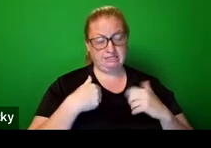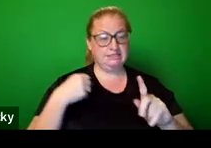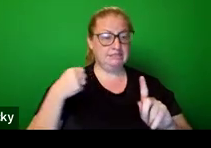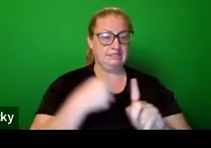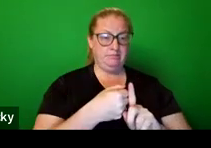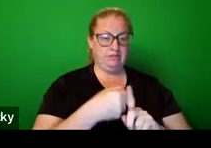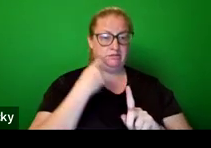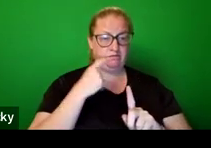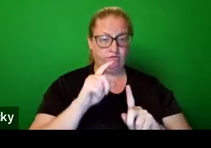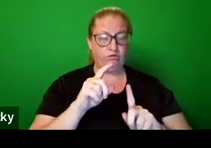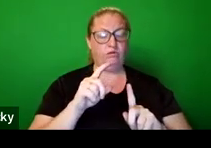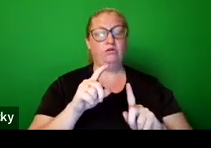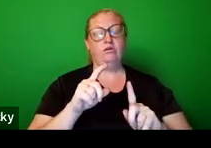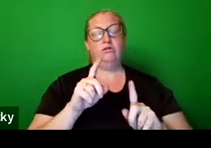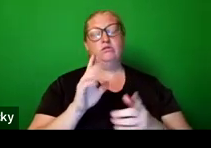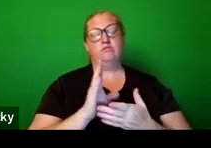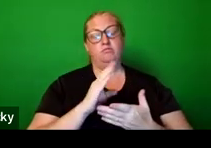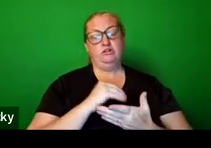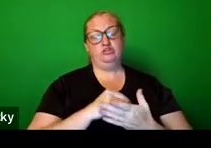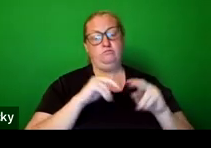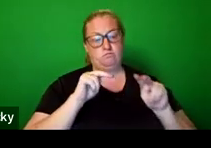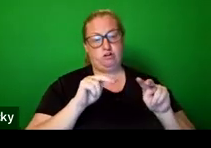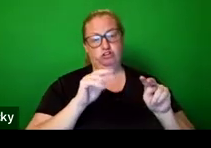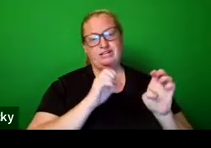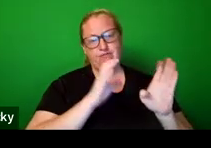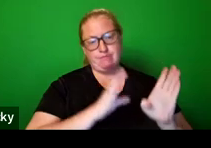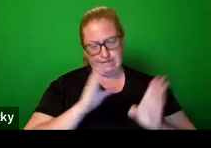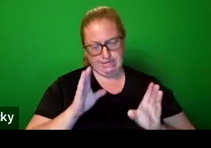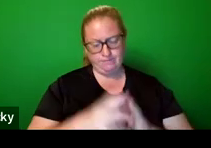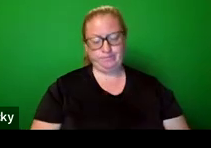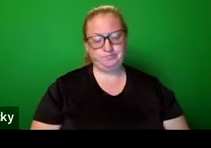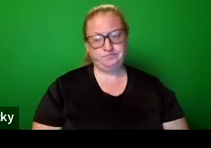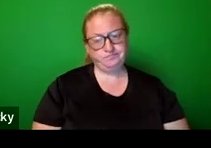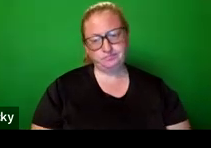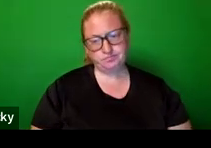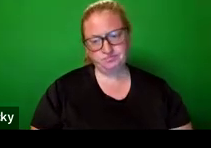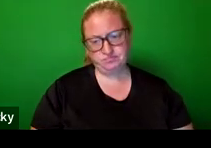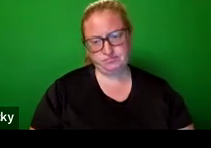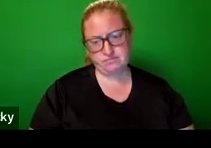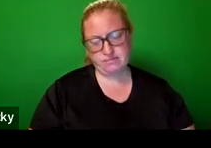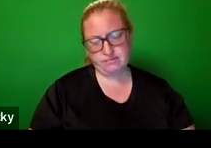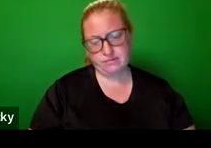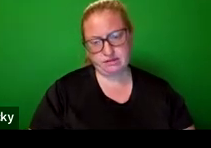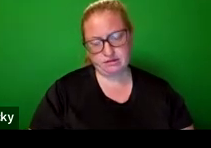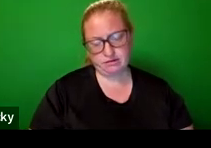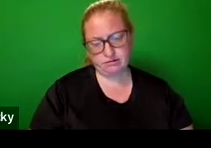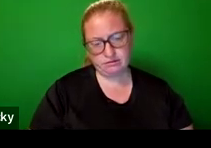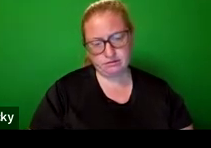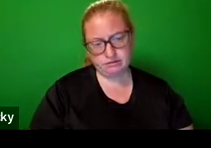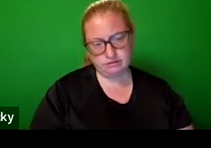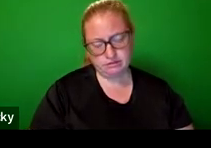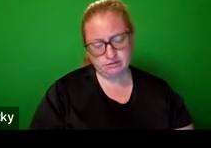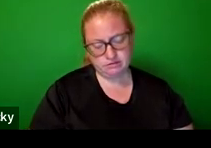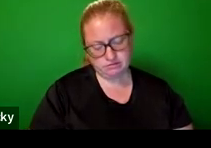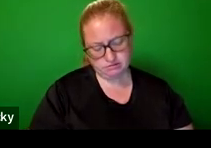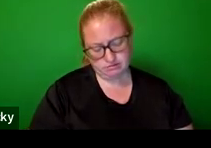budget monitoring and planning. And something that I think would be important as the plan is being